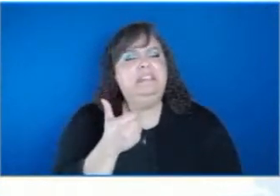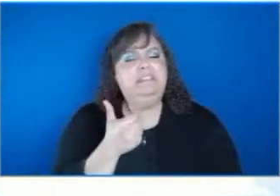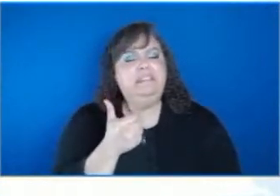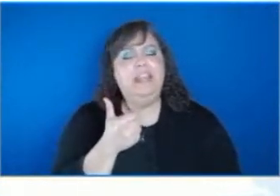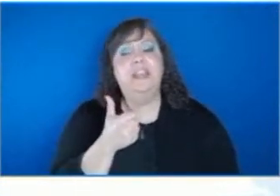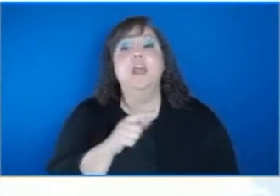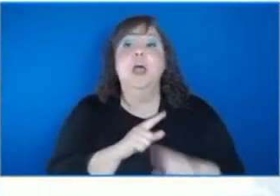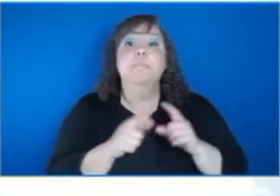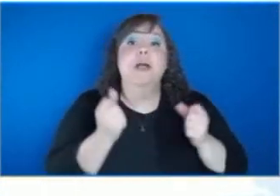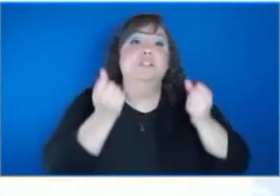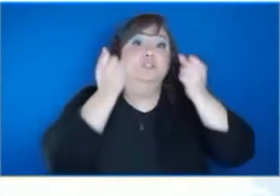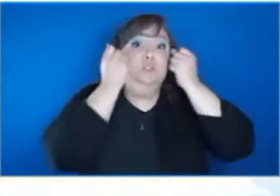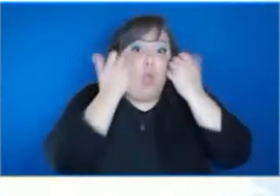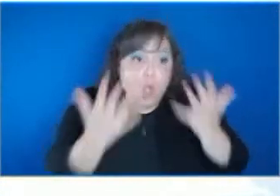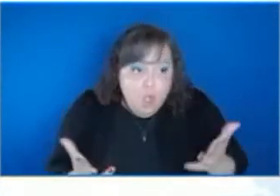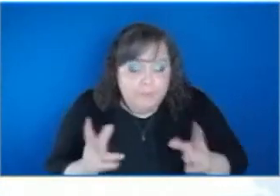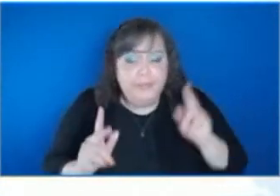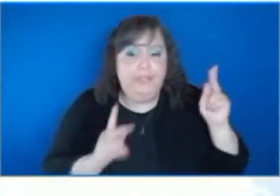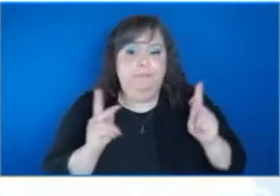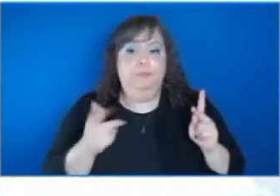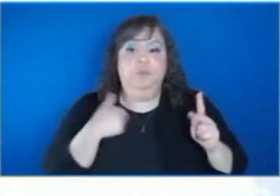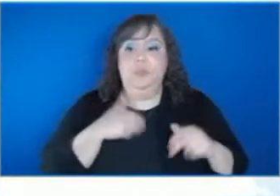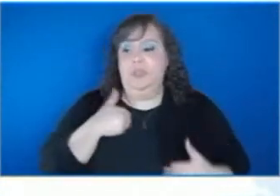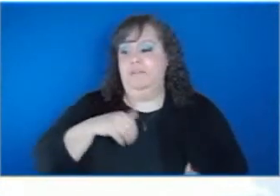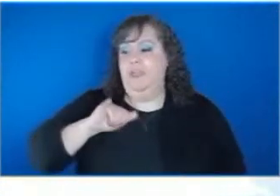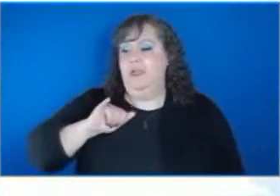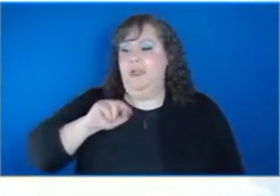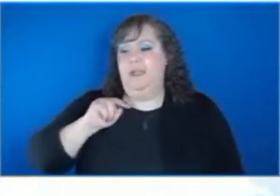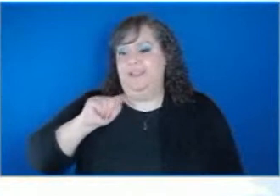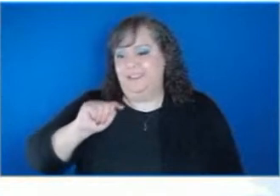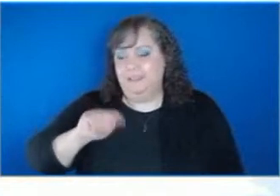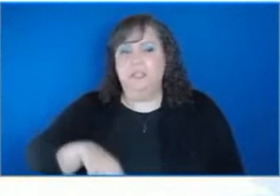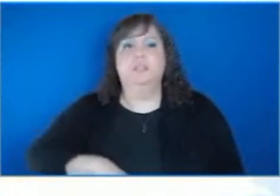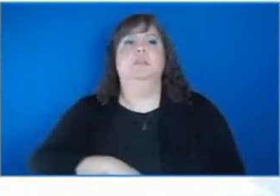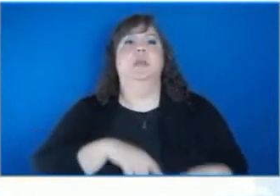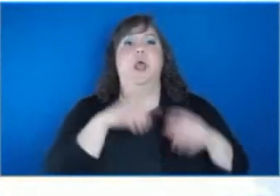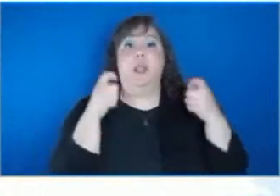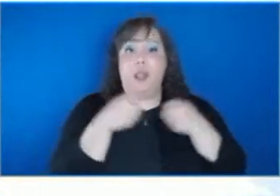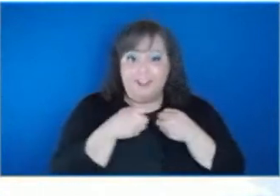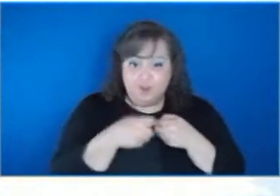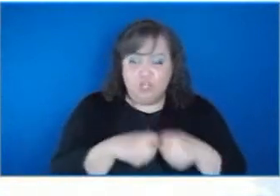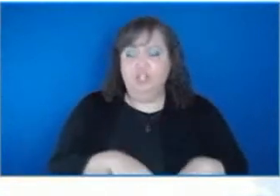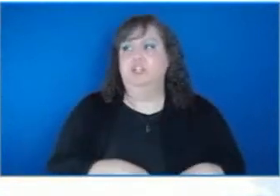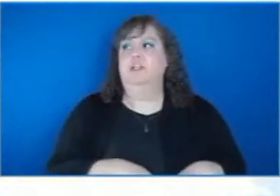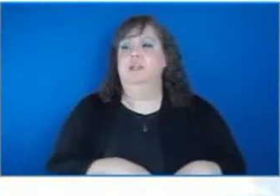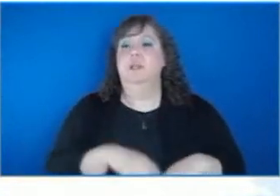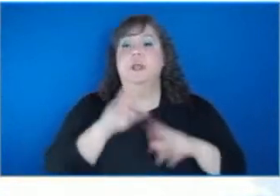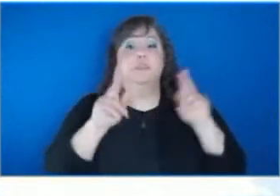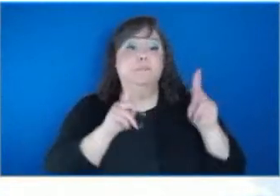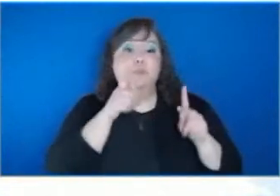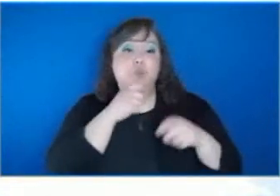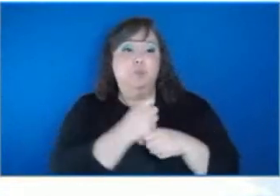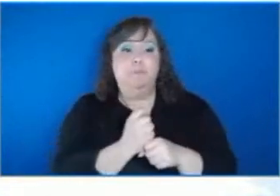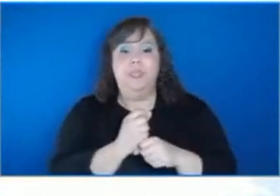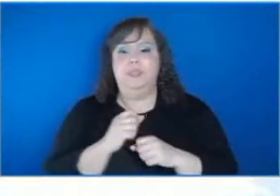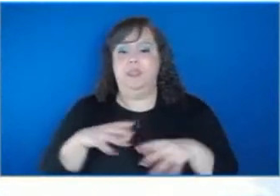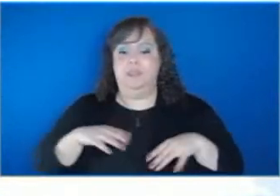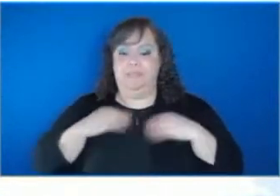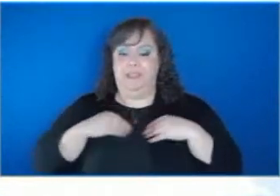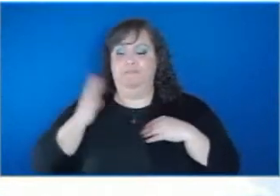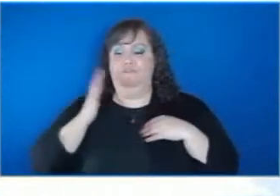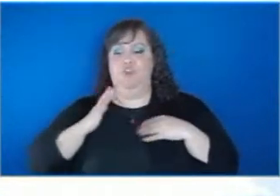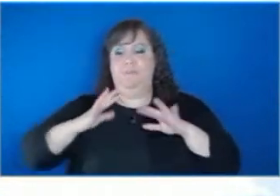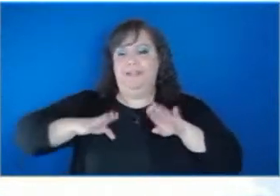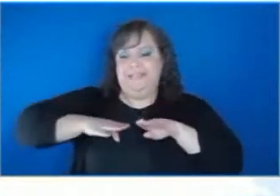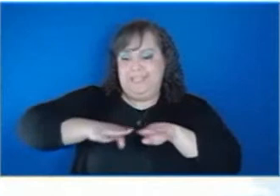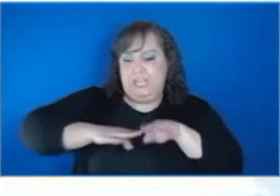so many people. We have our INT folks, our electrical folks. We have people who make our blankets, former seamstresses. We have our truck